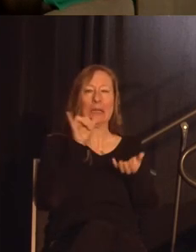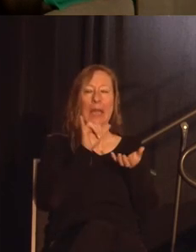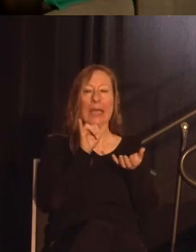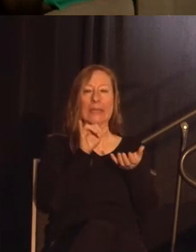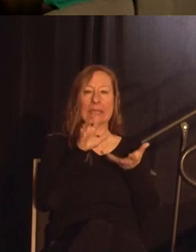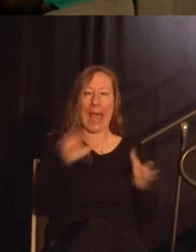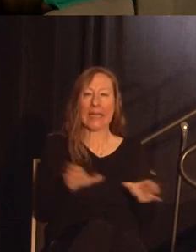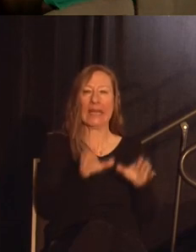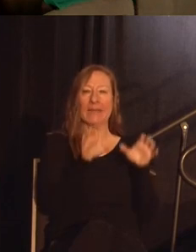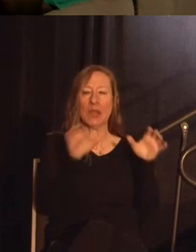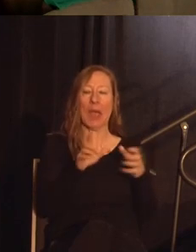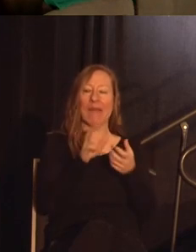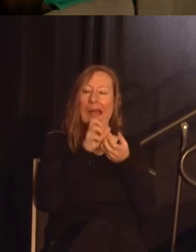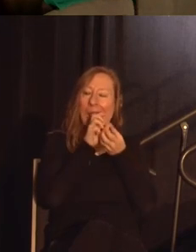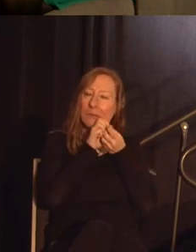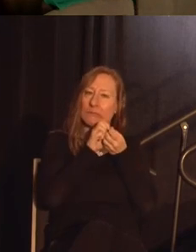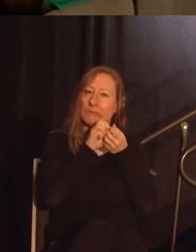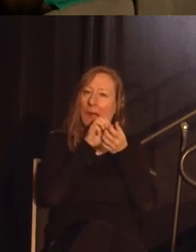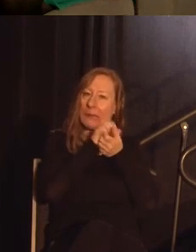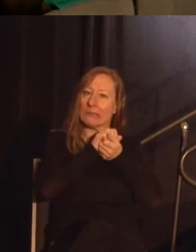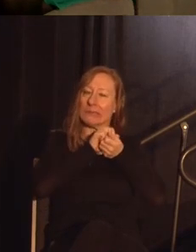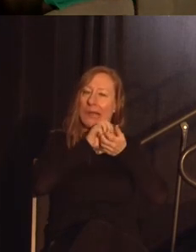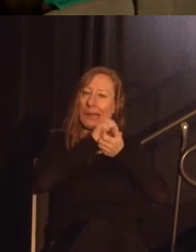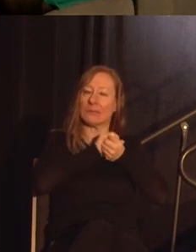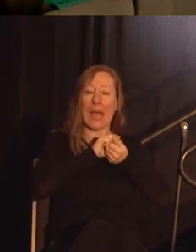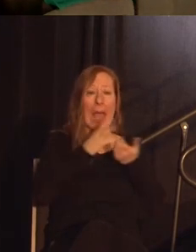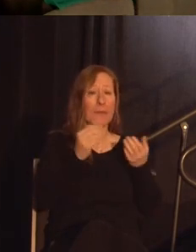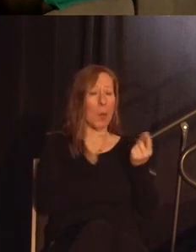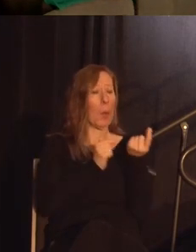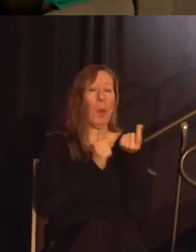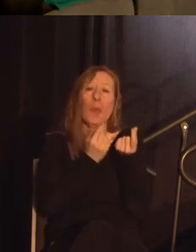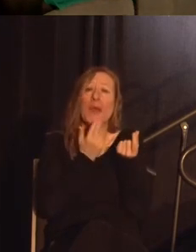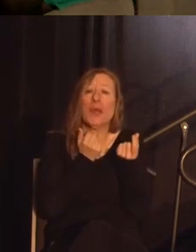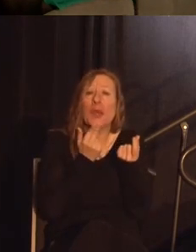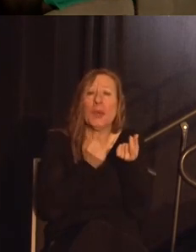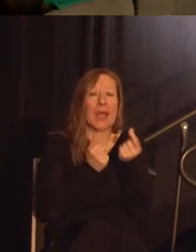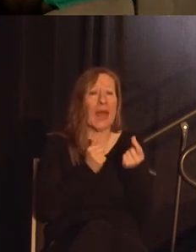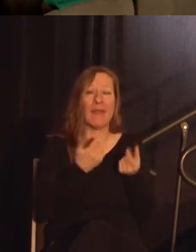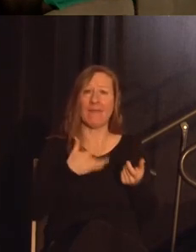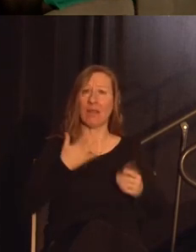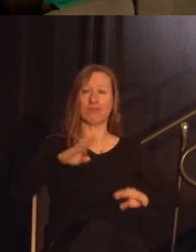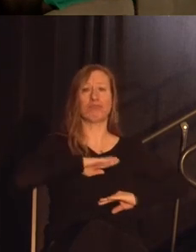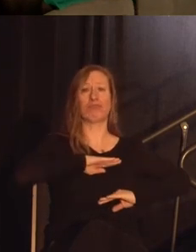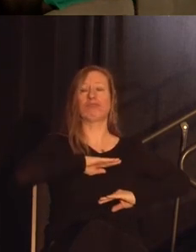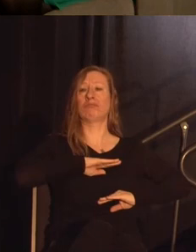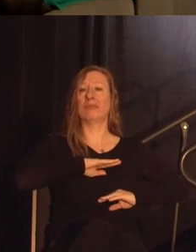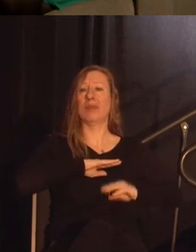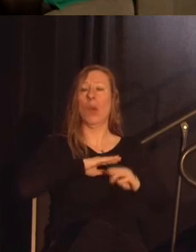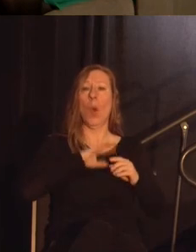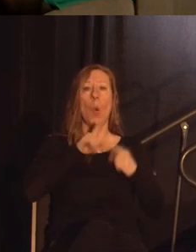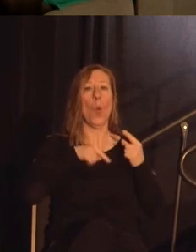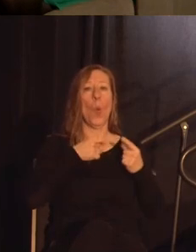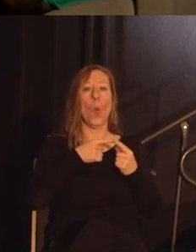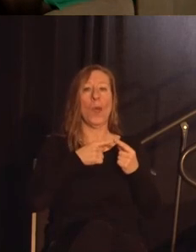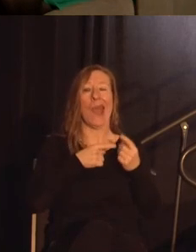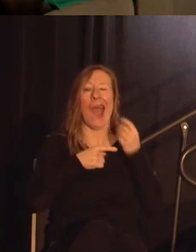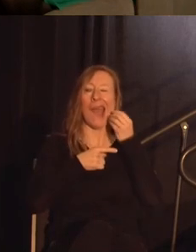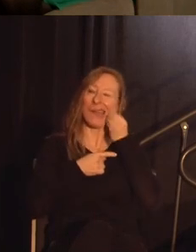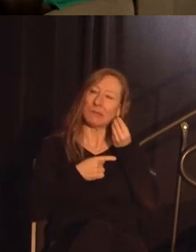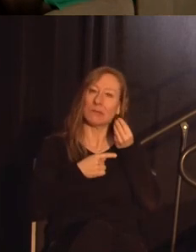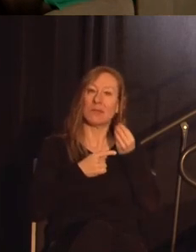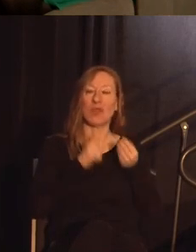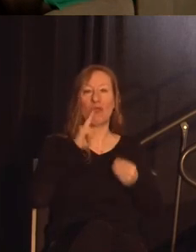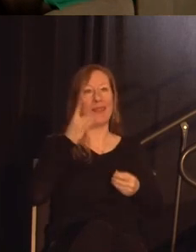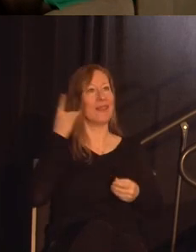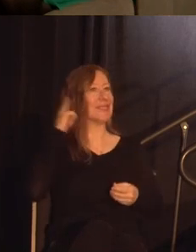really munch them like a little squirrel. And they're cute. And they're satisfying. They make a satisfying noise when you pour them in, because they're hard as